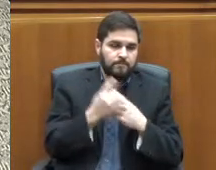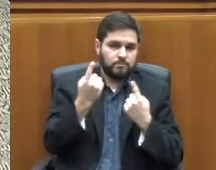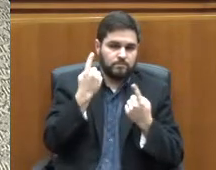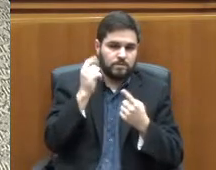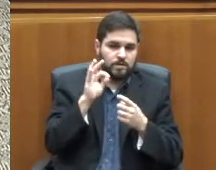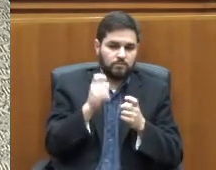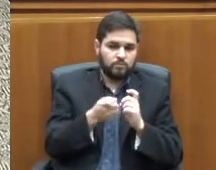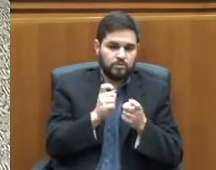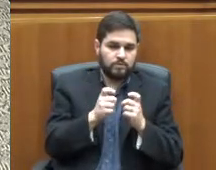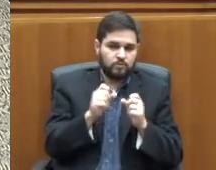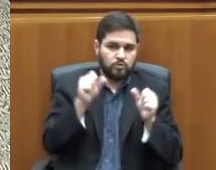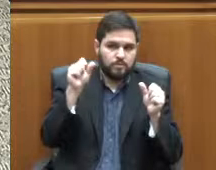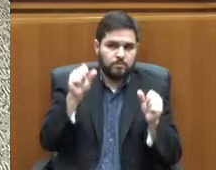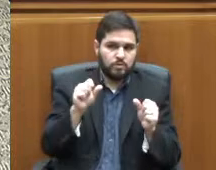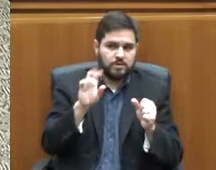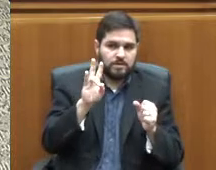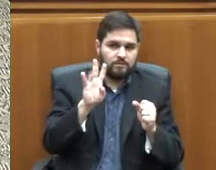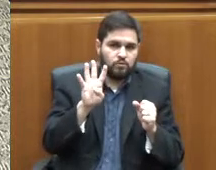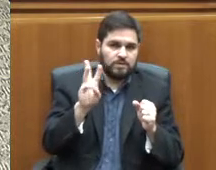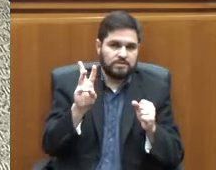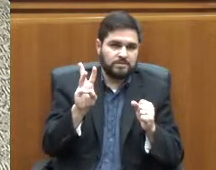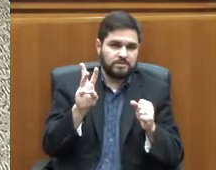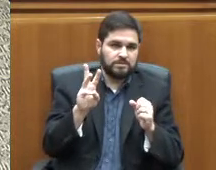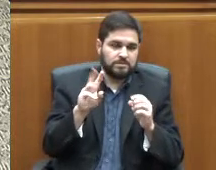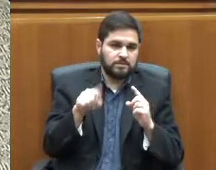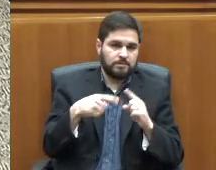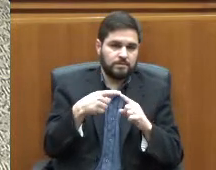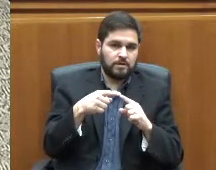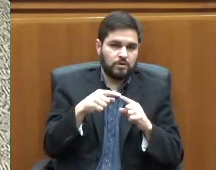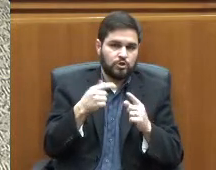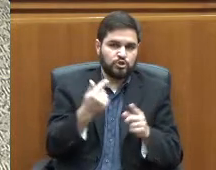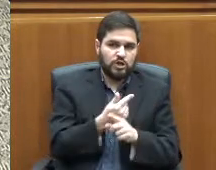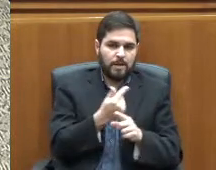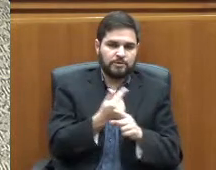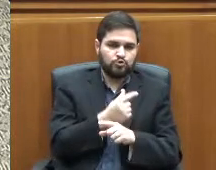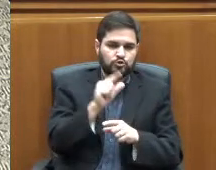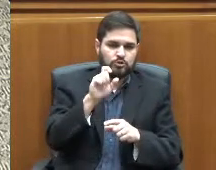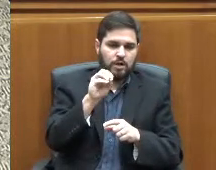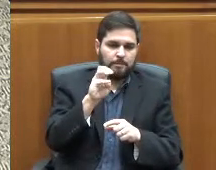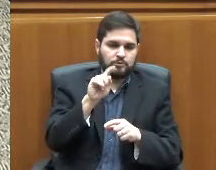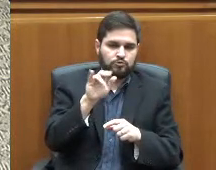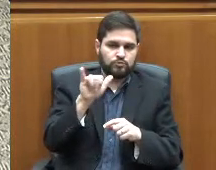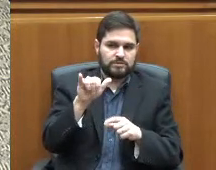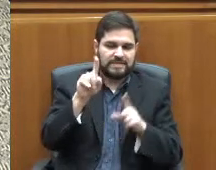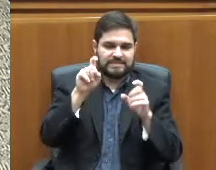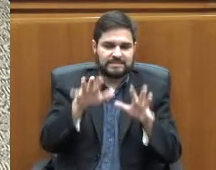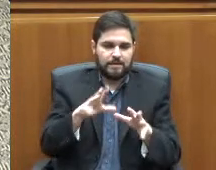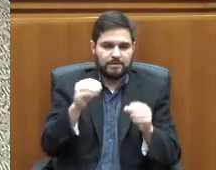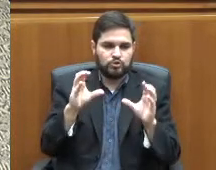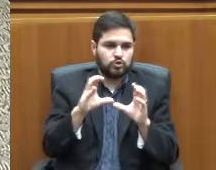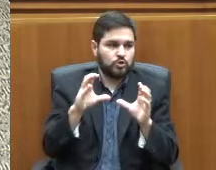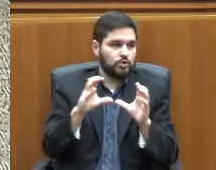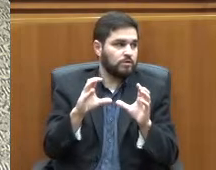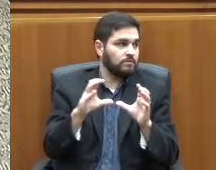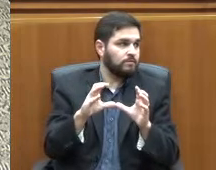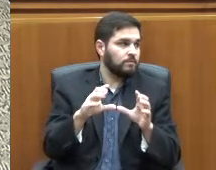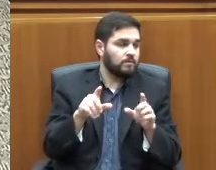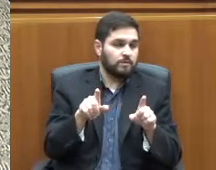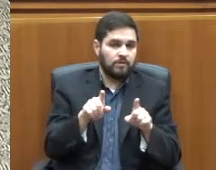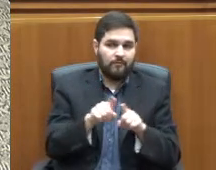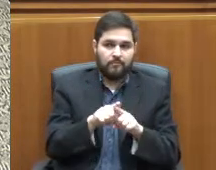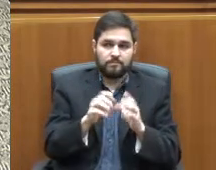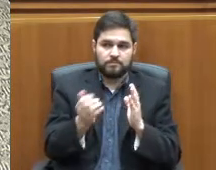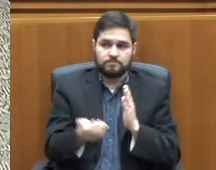Consideration of revisions to Bulletin 746 regarding the geometry exam and certification endorsement as